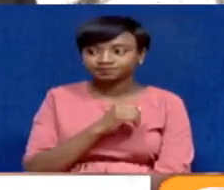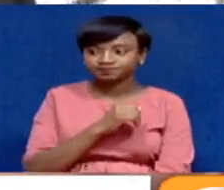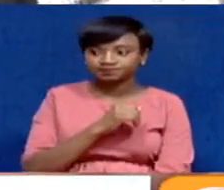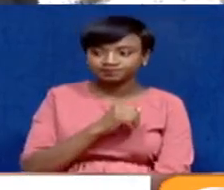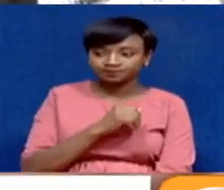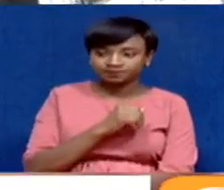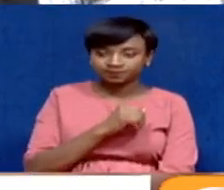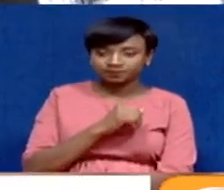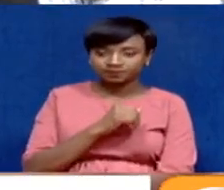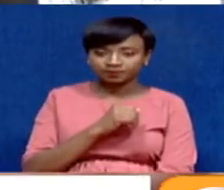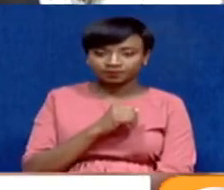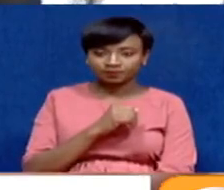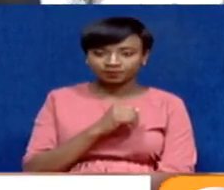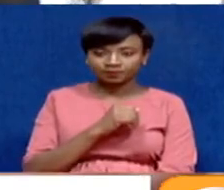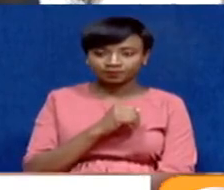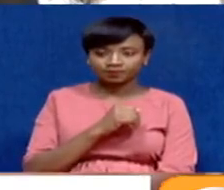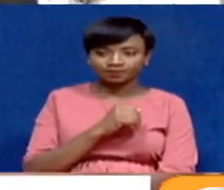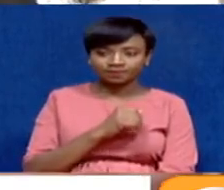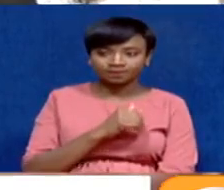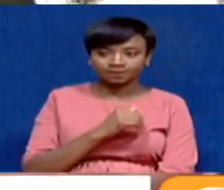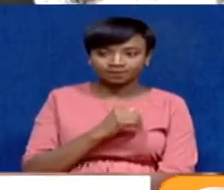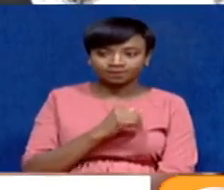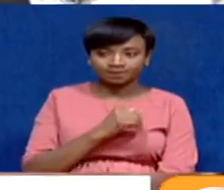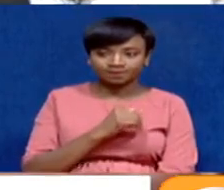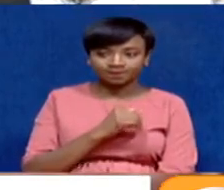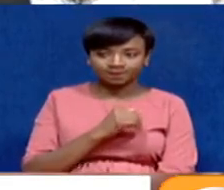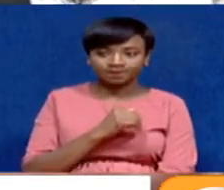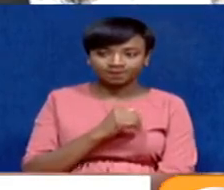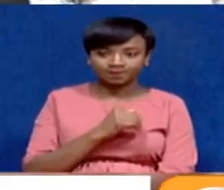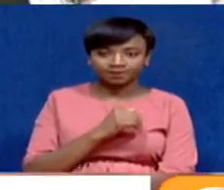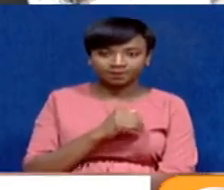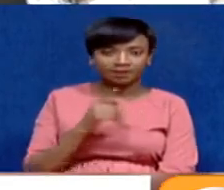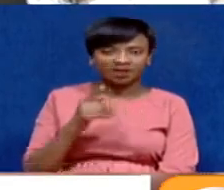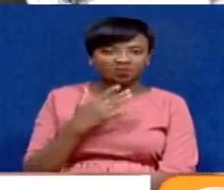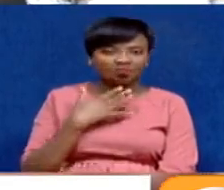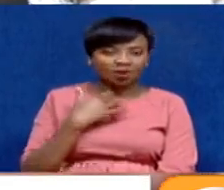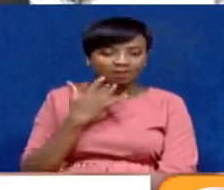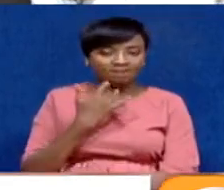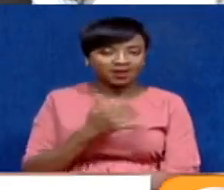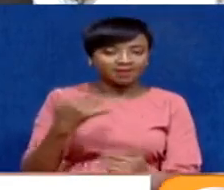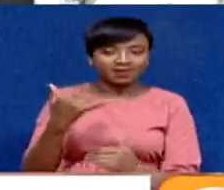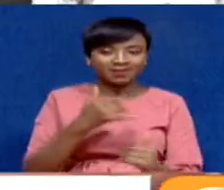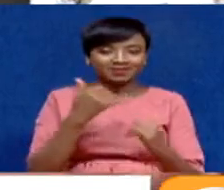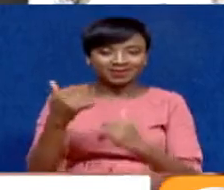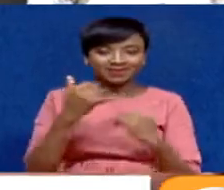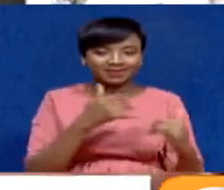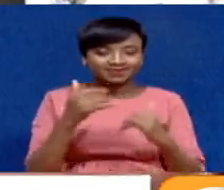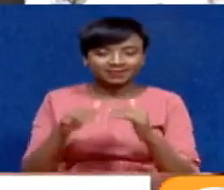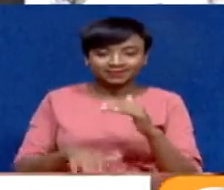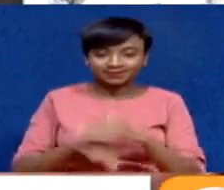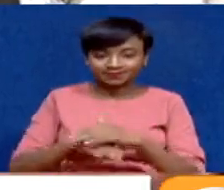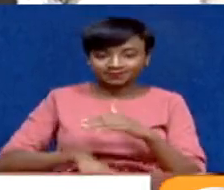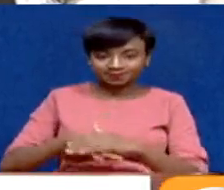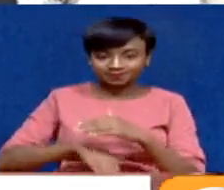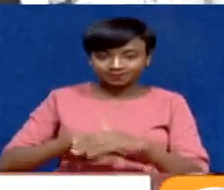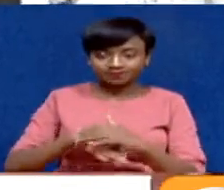mchana. Na walikuwa kiwa na mpango ya kucheza mpira na marafiki zake. So